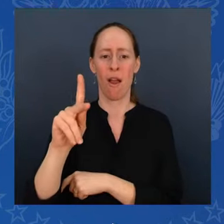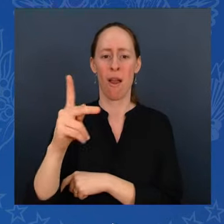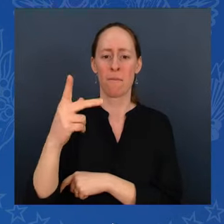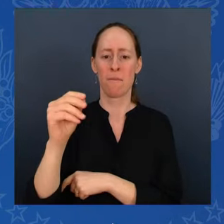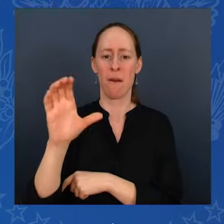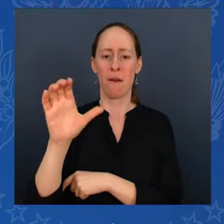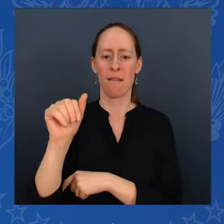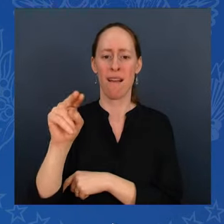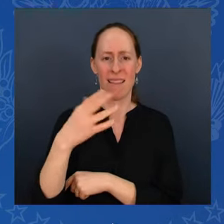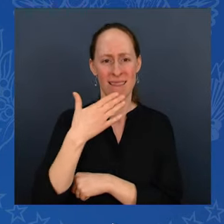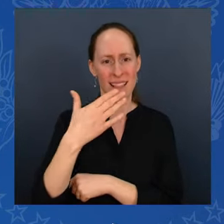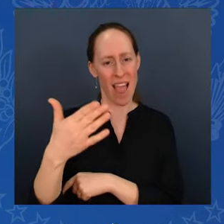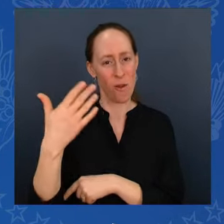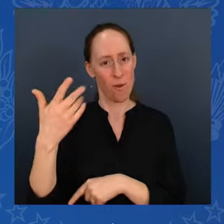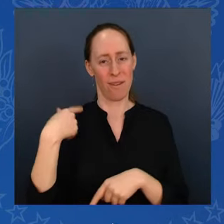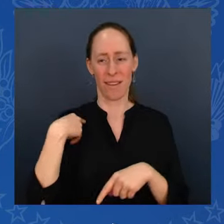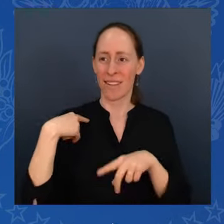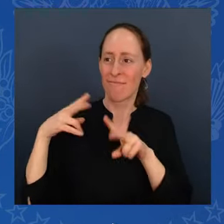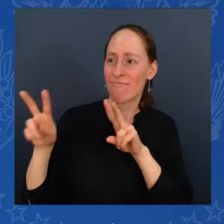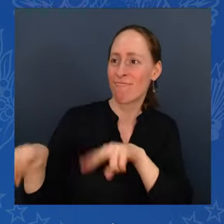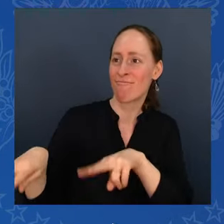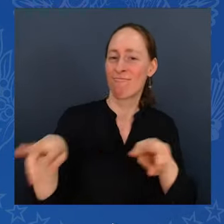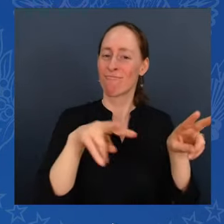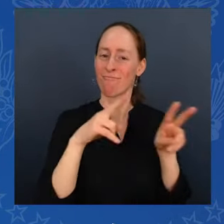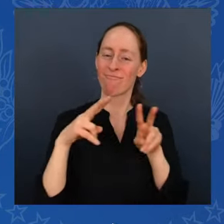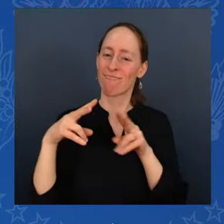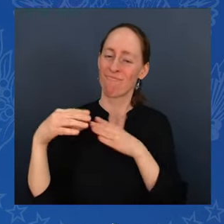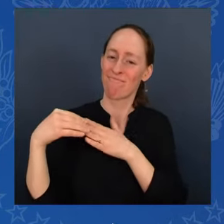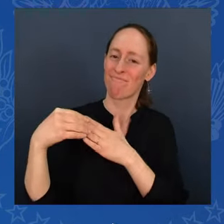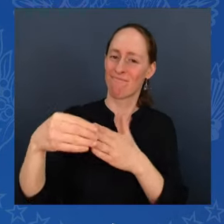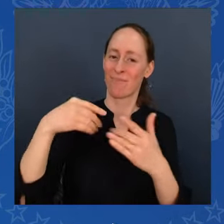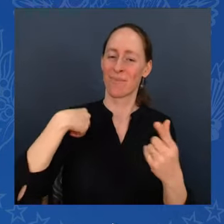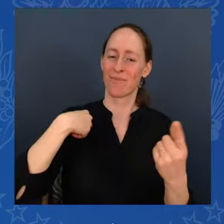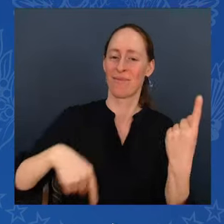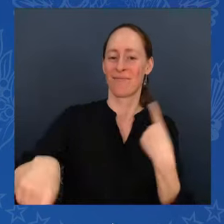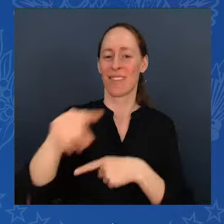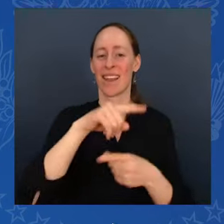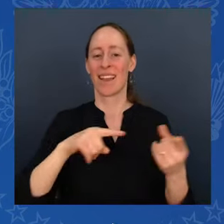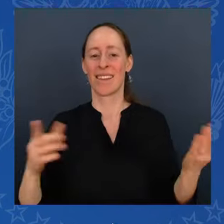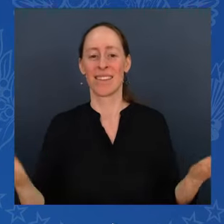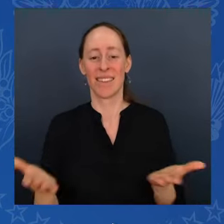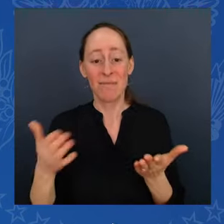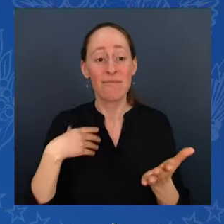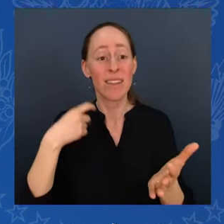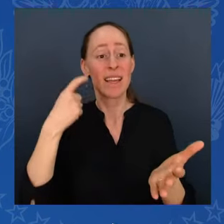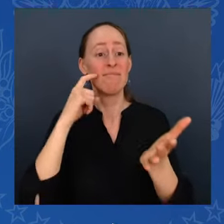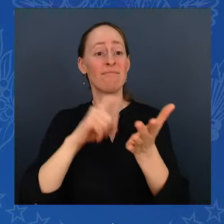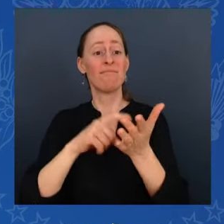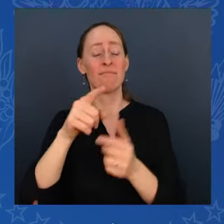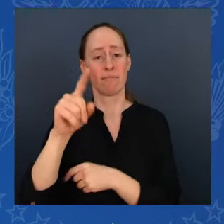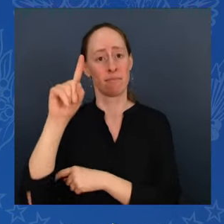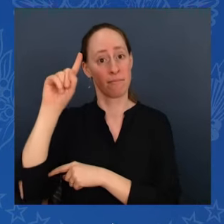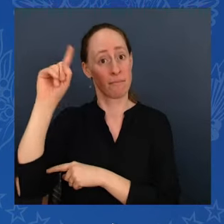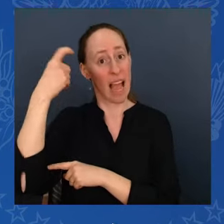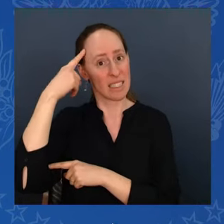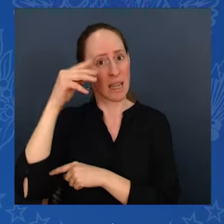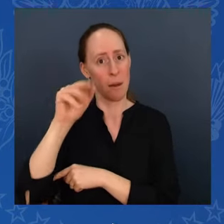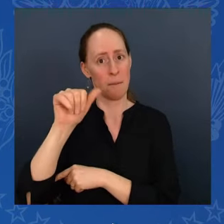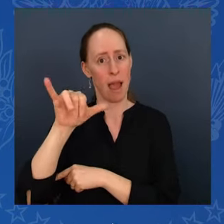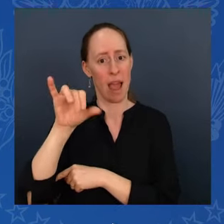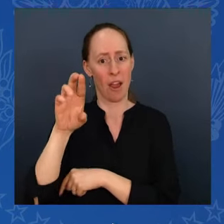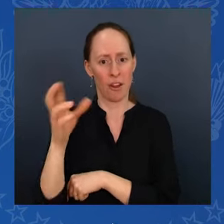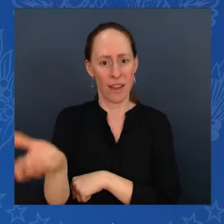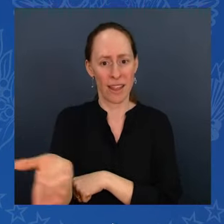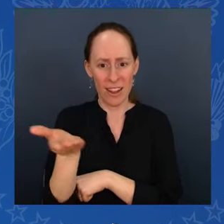Mayor, thank you. Where is she? There you go. Stand up. I get instructions from my wife, who's a